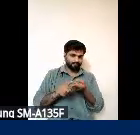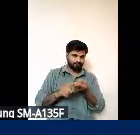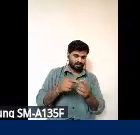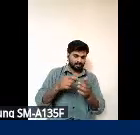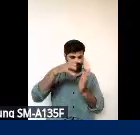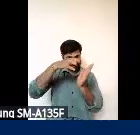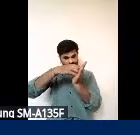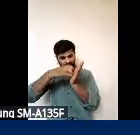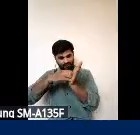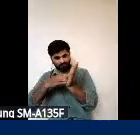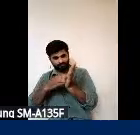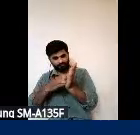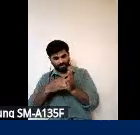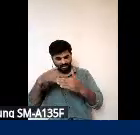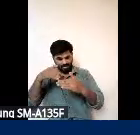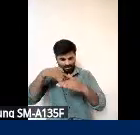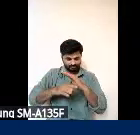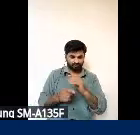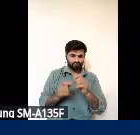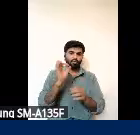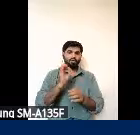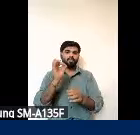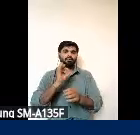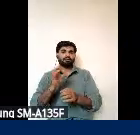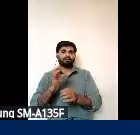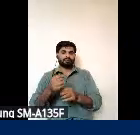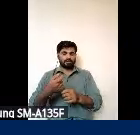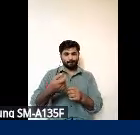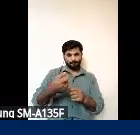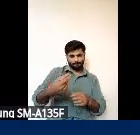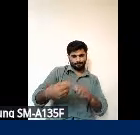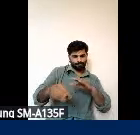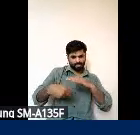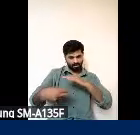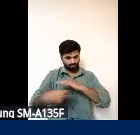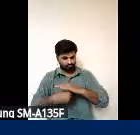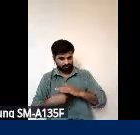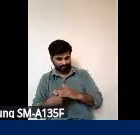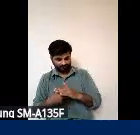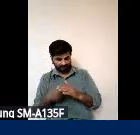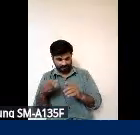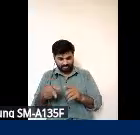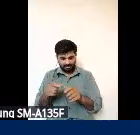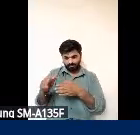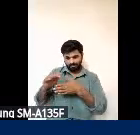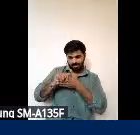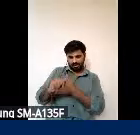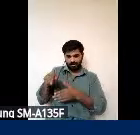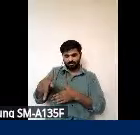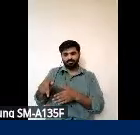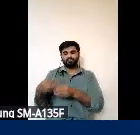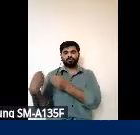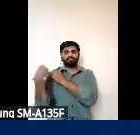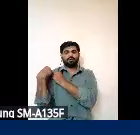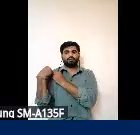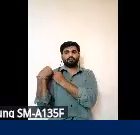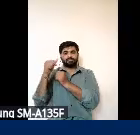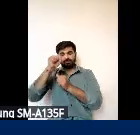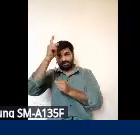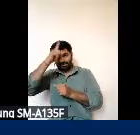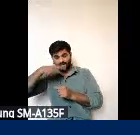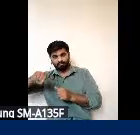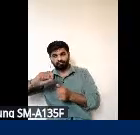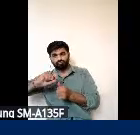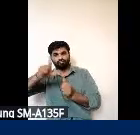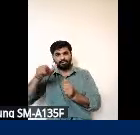of Registrar General and Census Commission, which is the nodal agency responsible for conducting the census in India. The